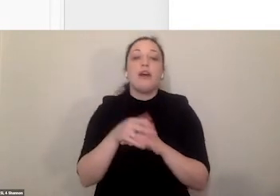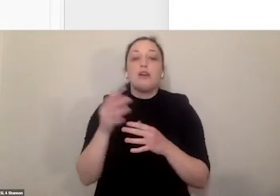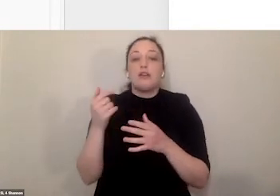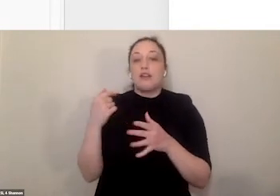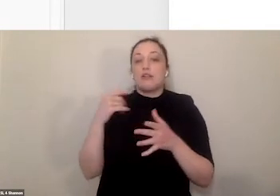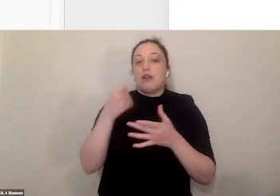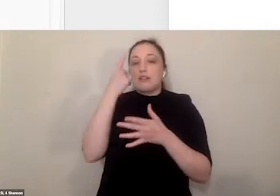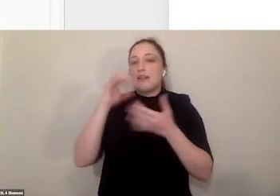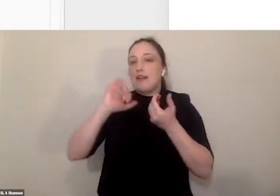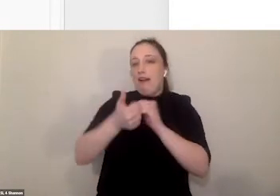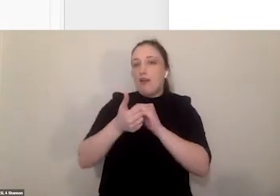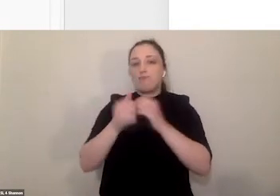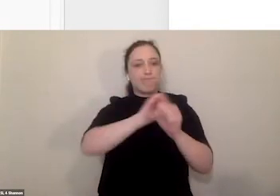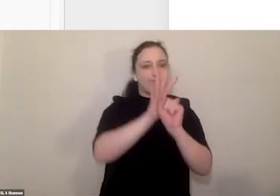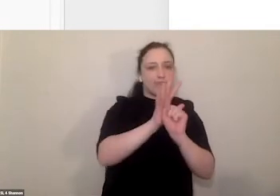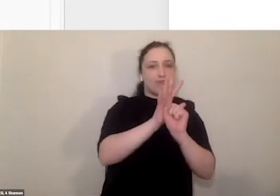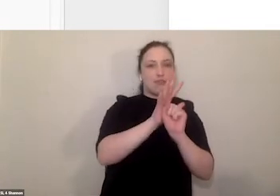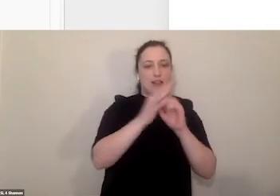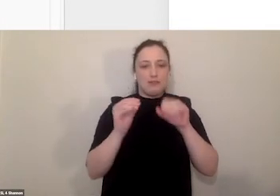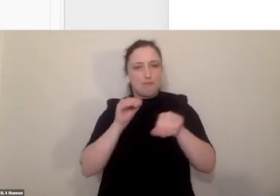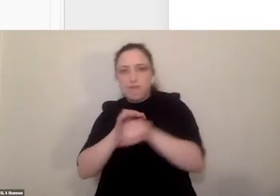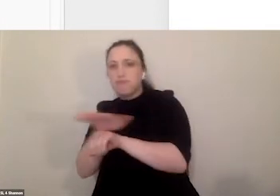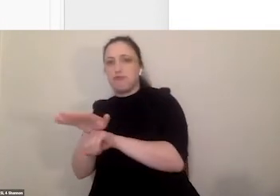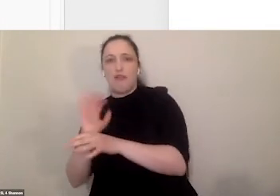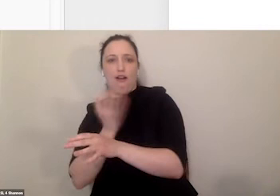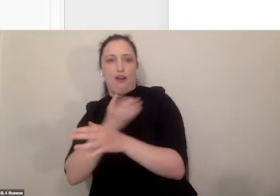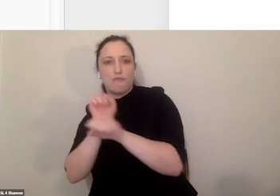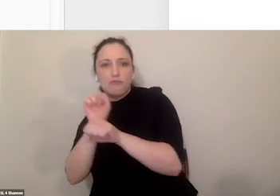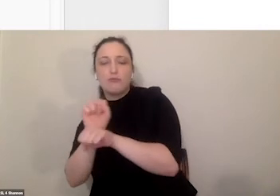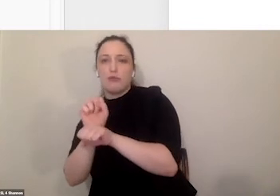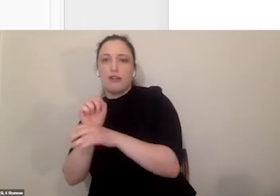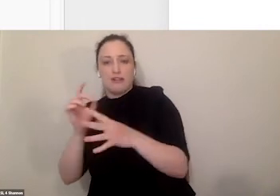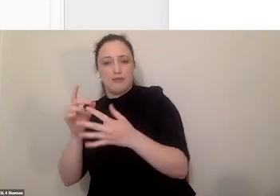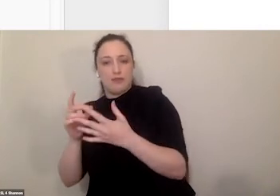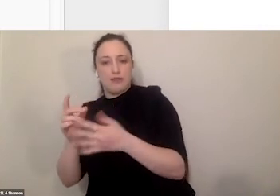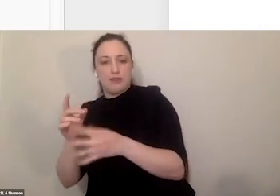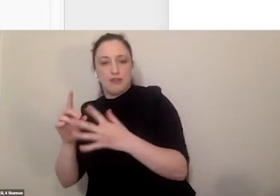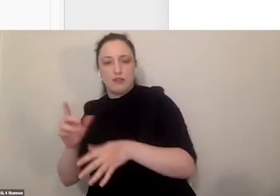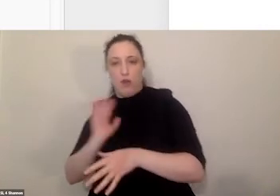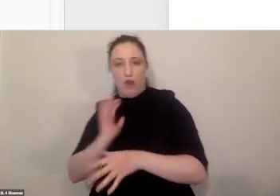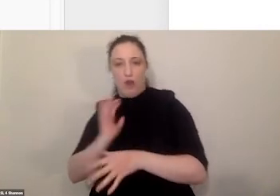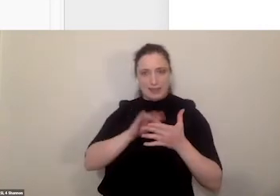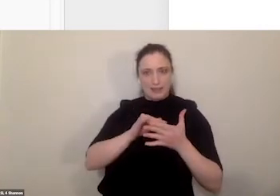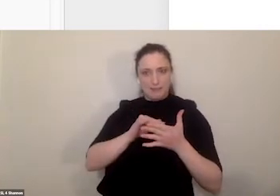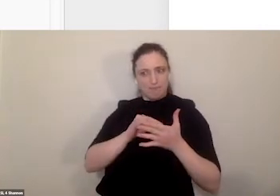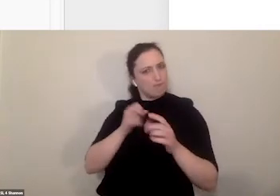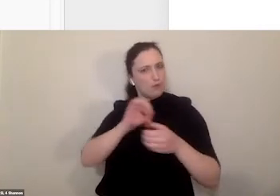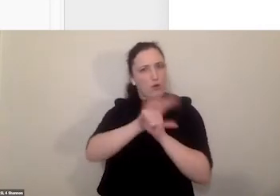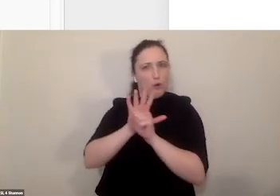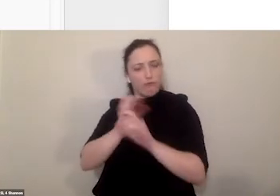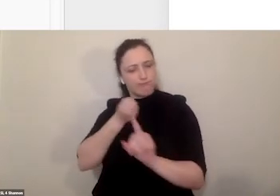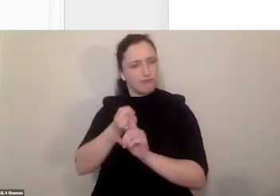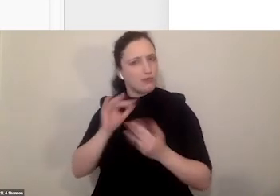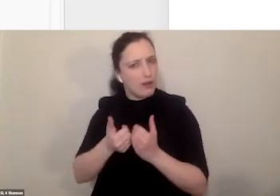on the employment outcomes that we understood and derived in 2018. Our objective initially was to accurately